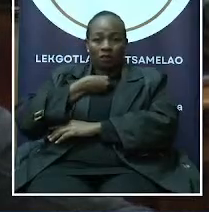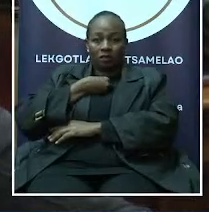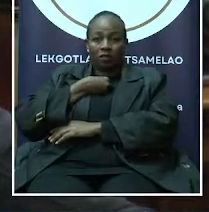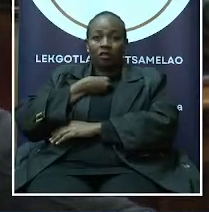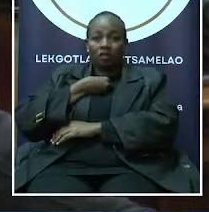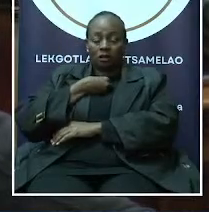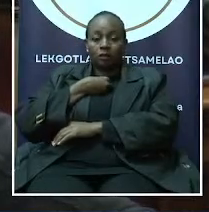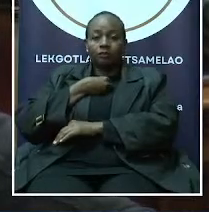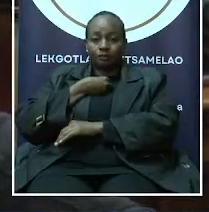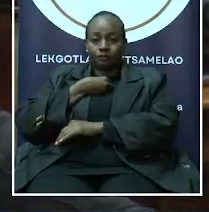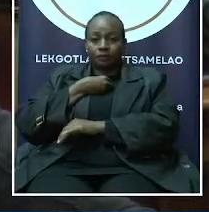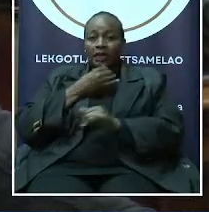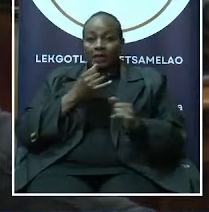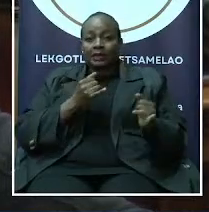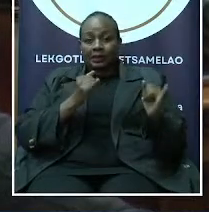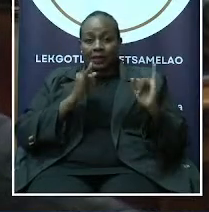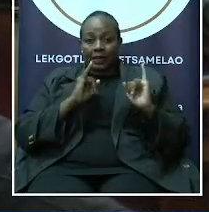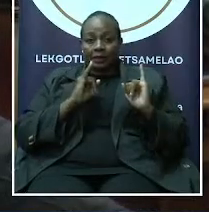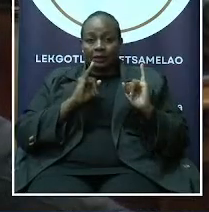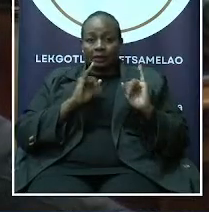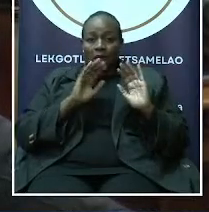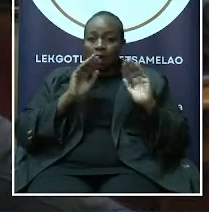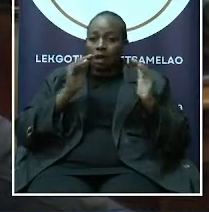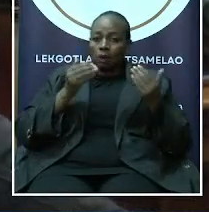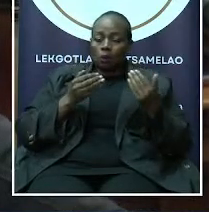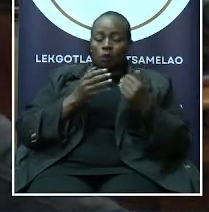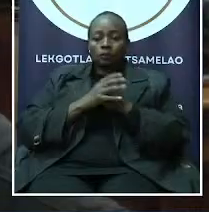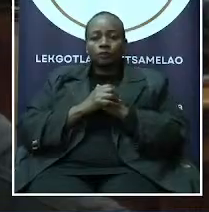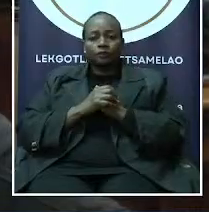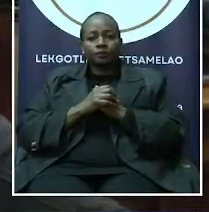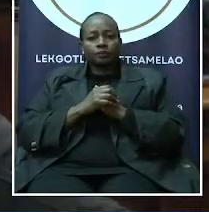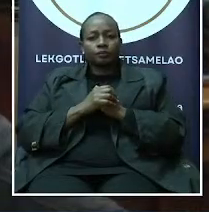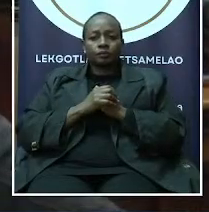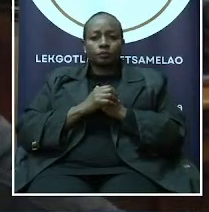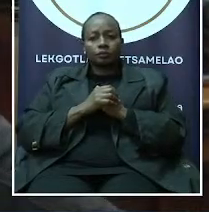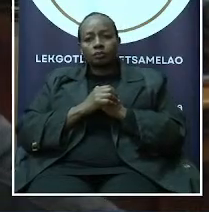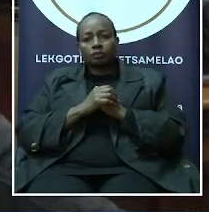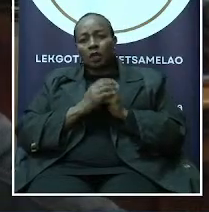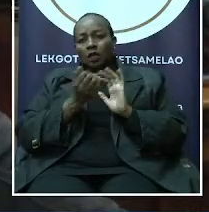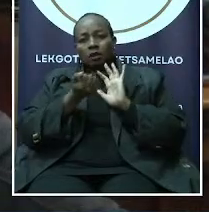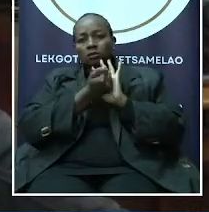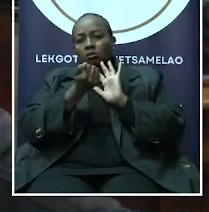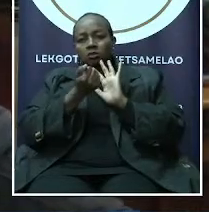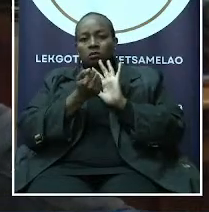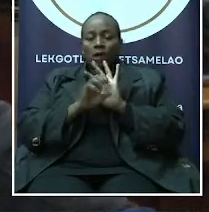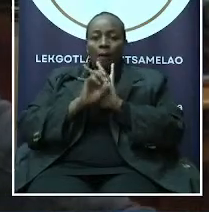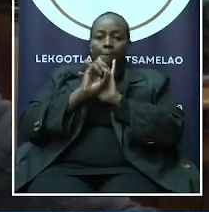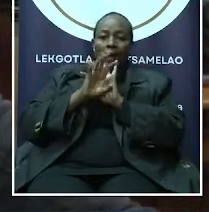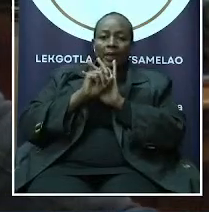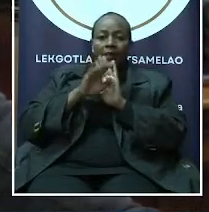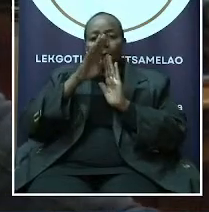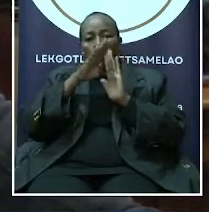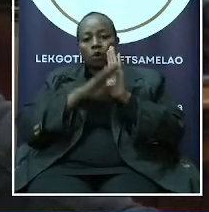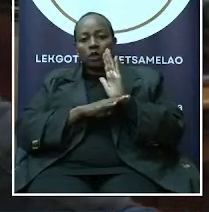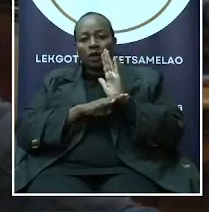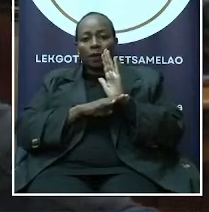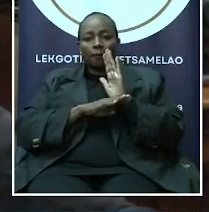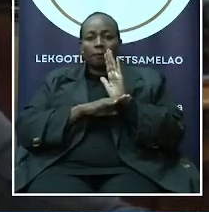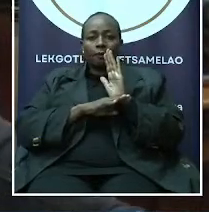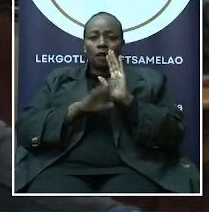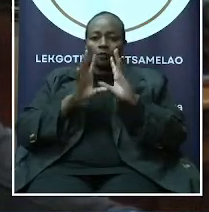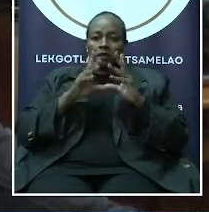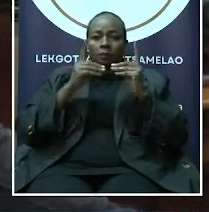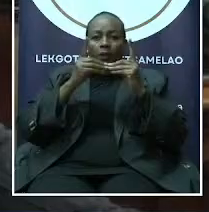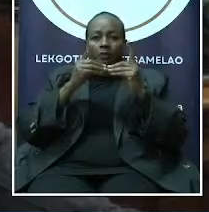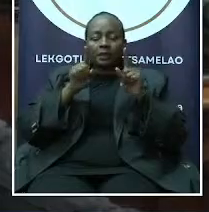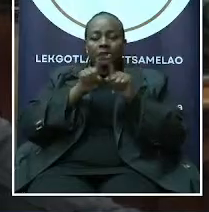seriously through nicely enrolled and nicely marketed programs of departments